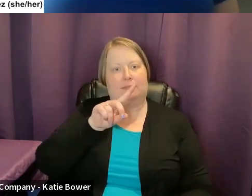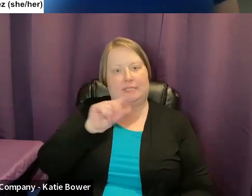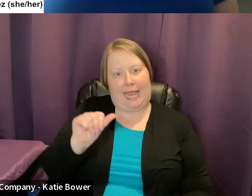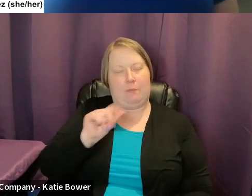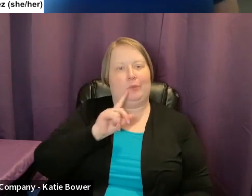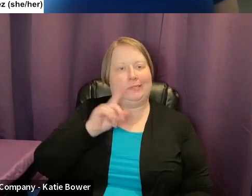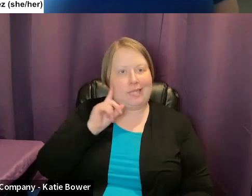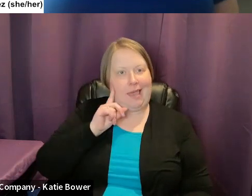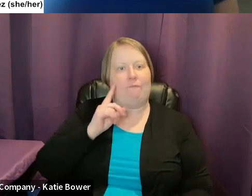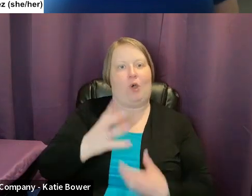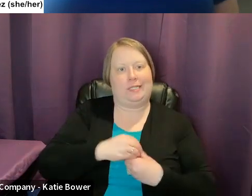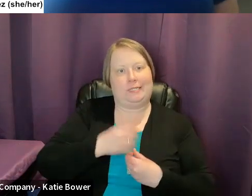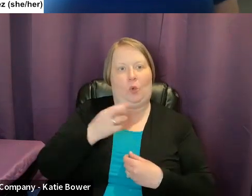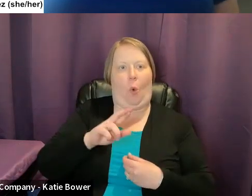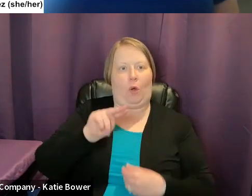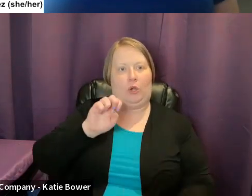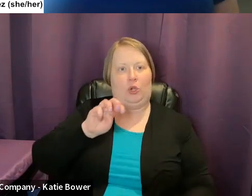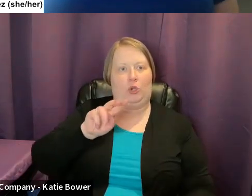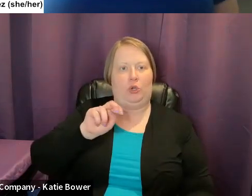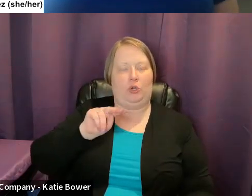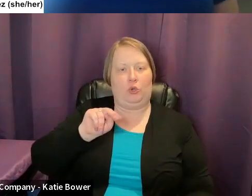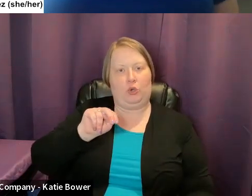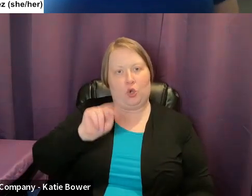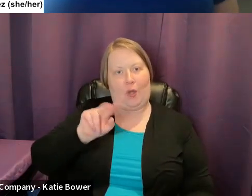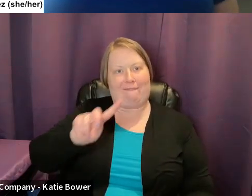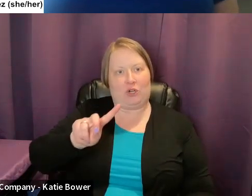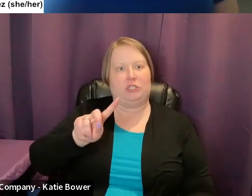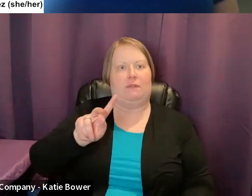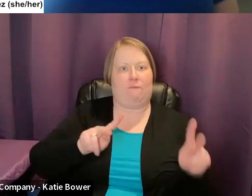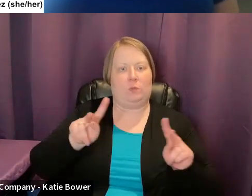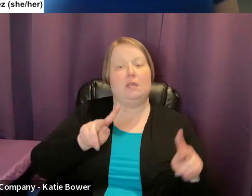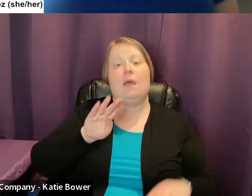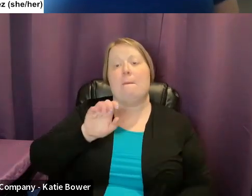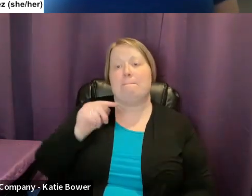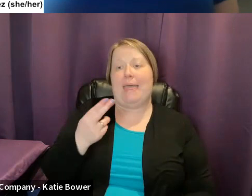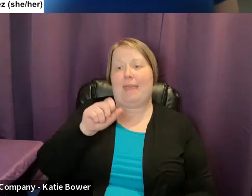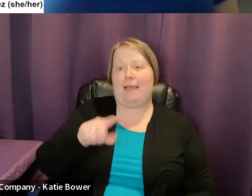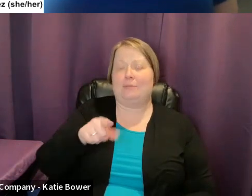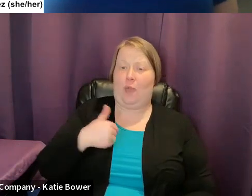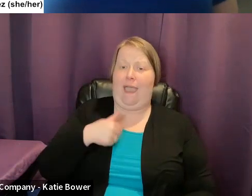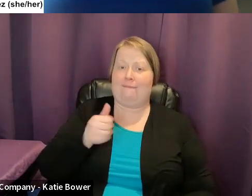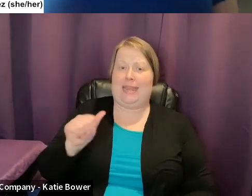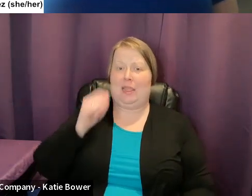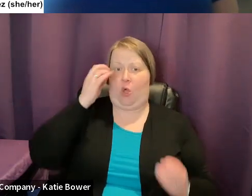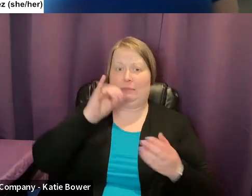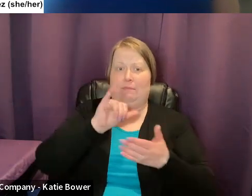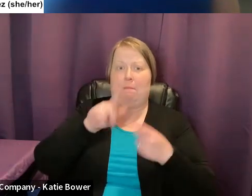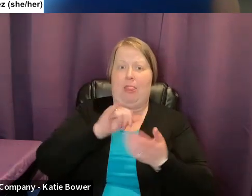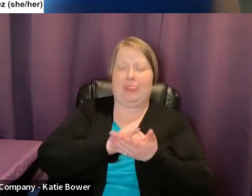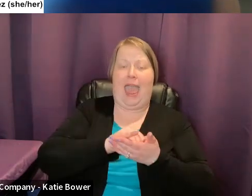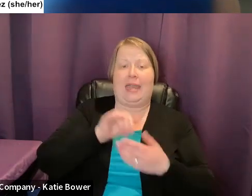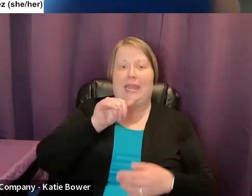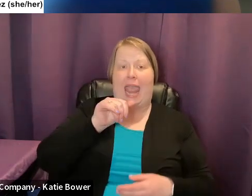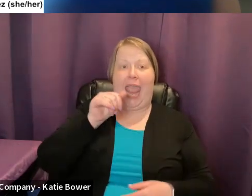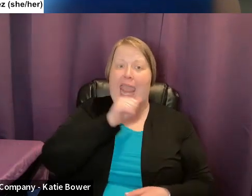neurodivergent folks? And Beth asked, do you have any thoughts about the Amazon Prime show As We See It